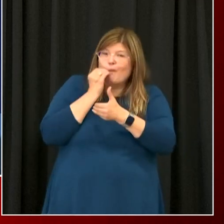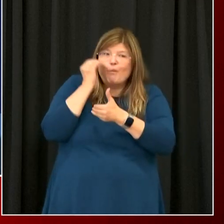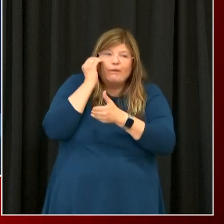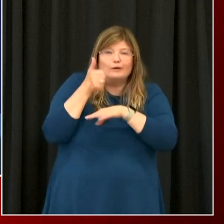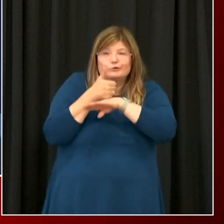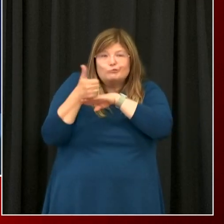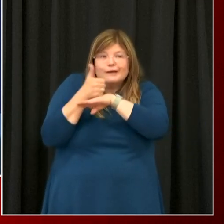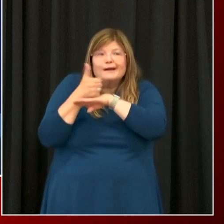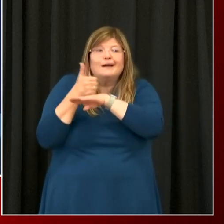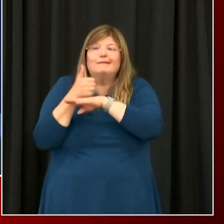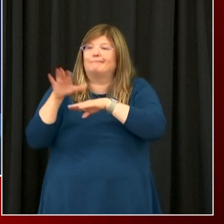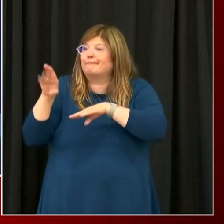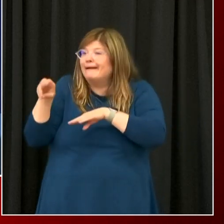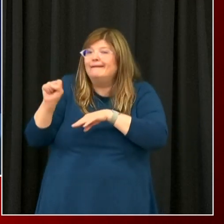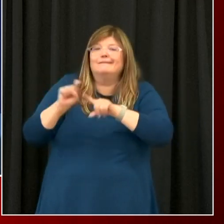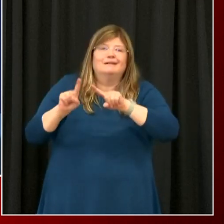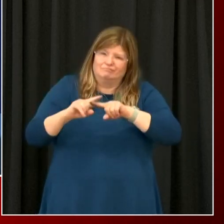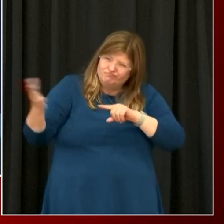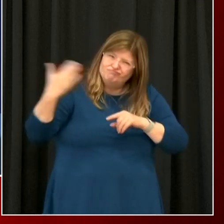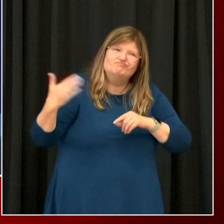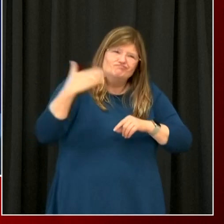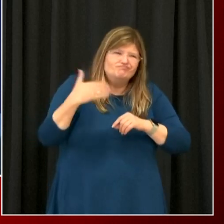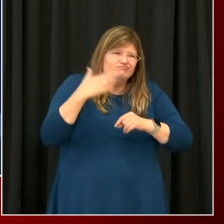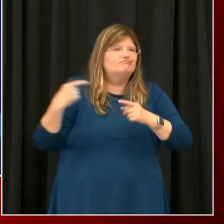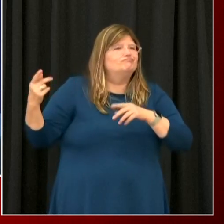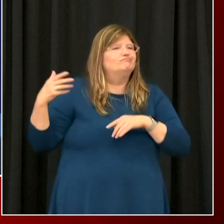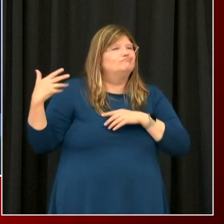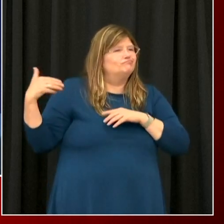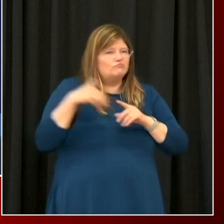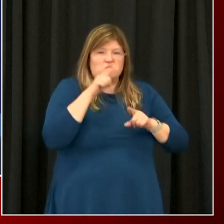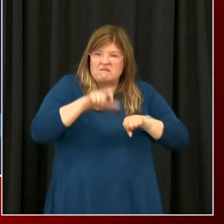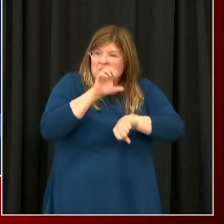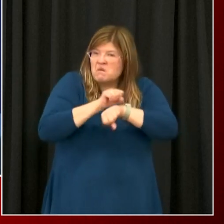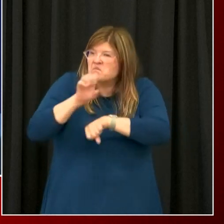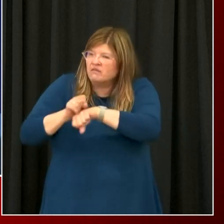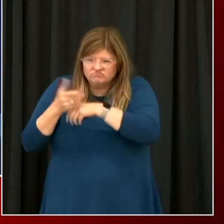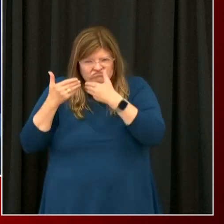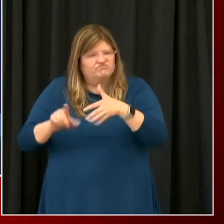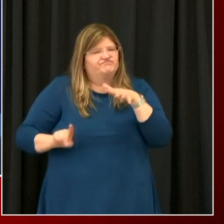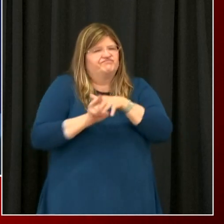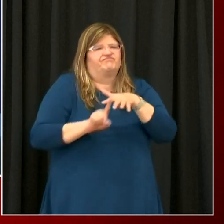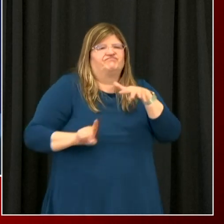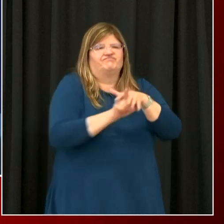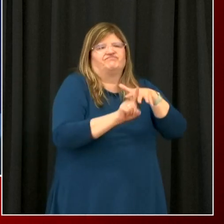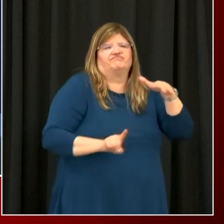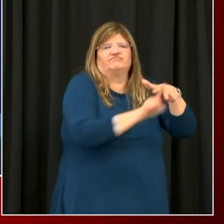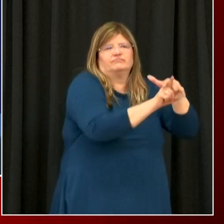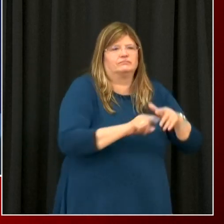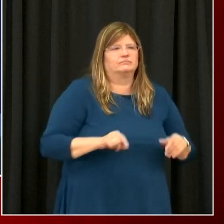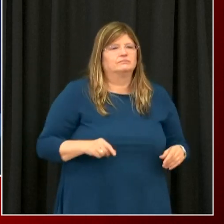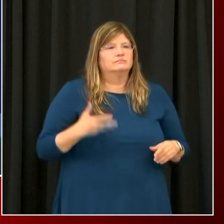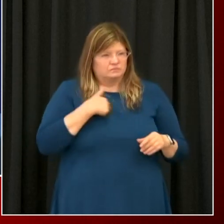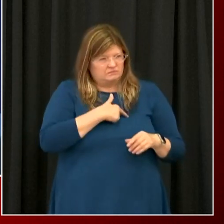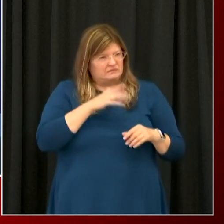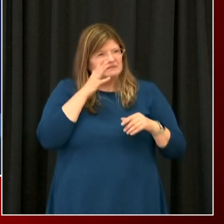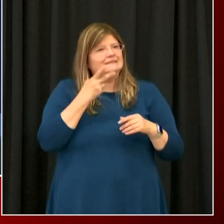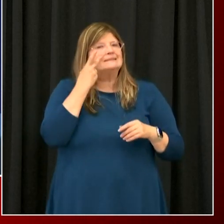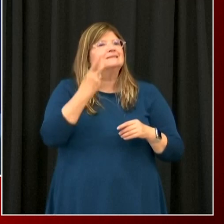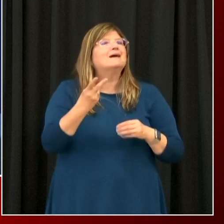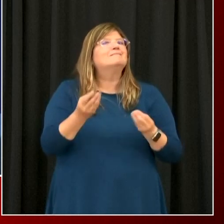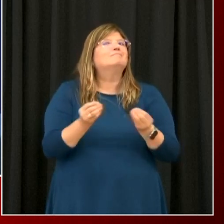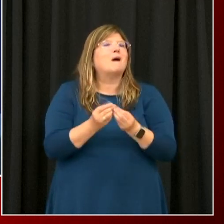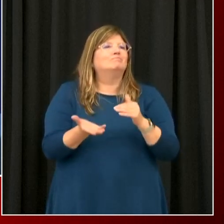reasons that the mayor wanted to create a more accessible site, and we saw that. In the first